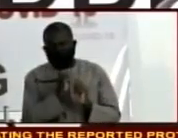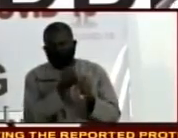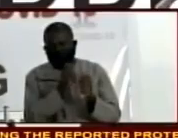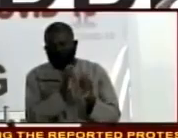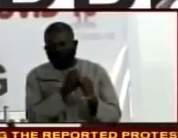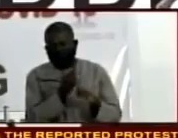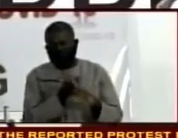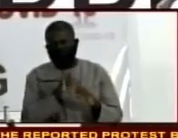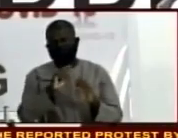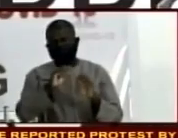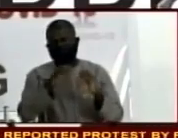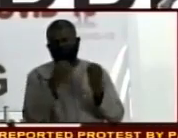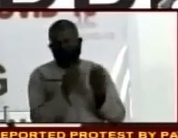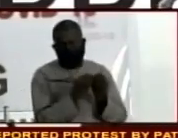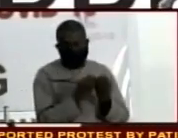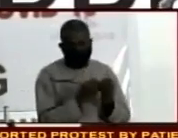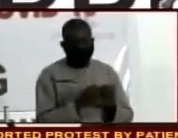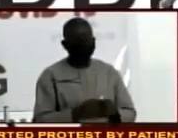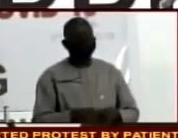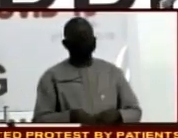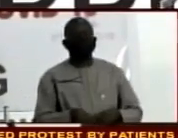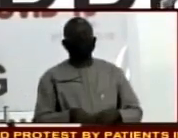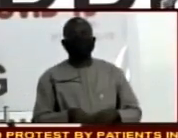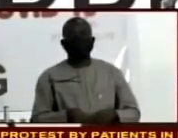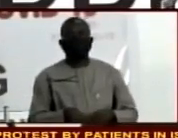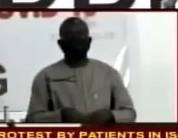Fund, Tagaco Chemicals,